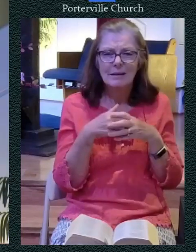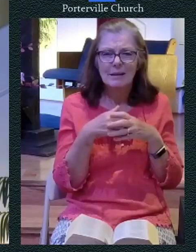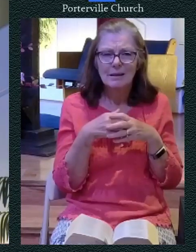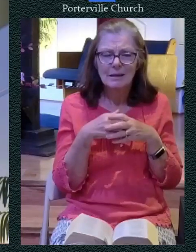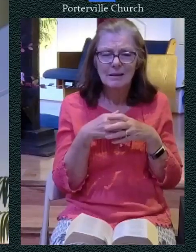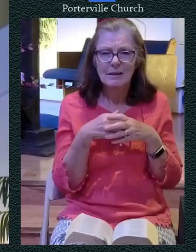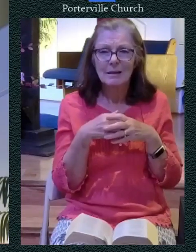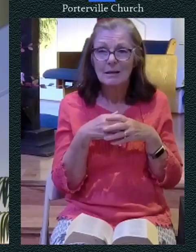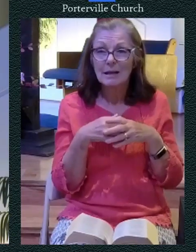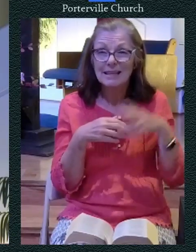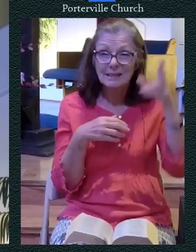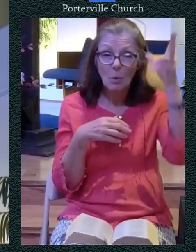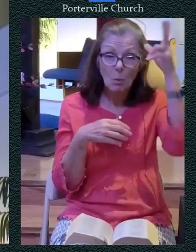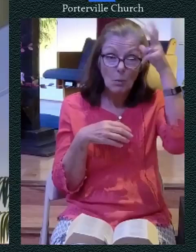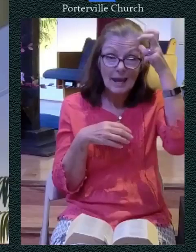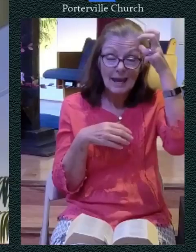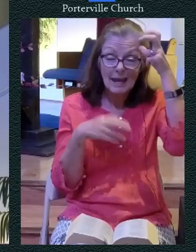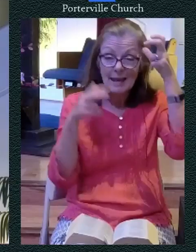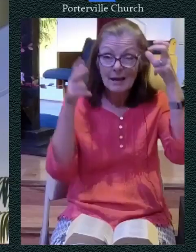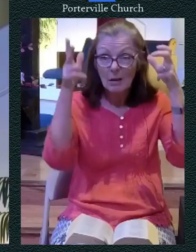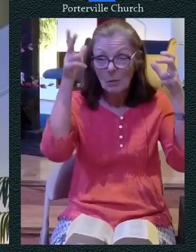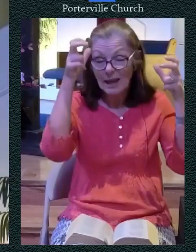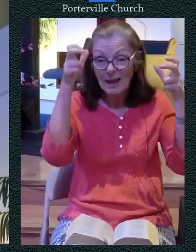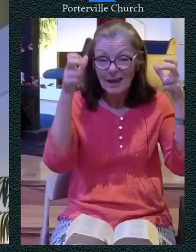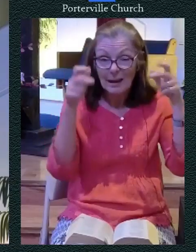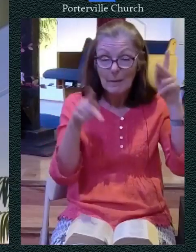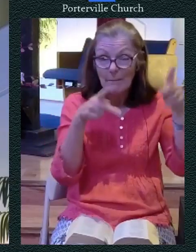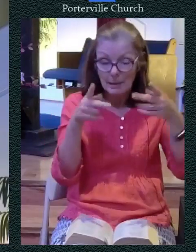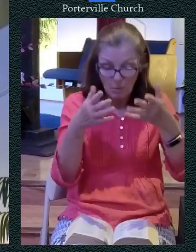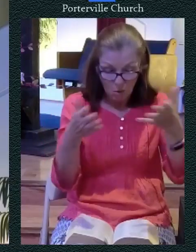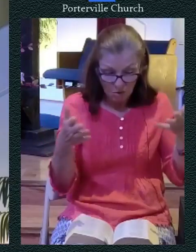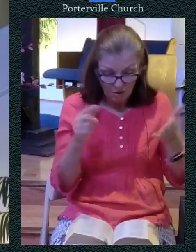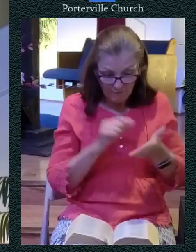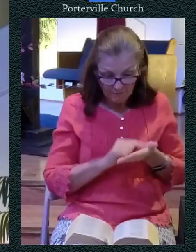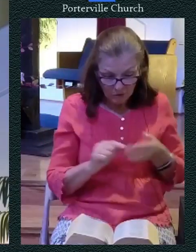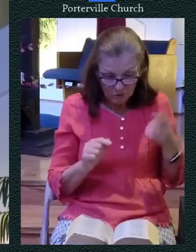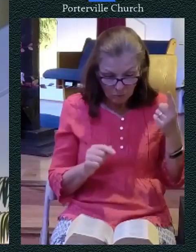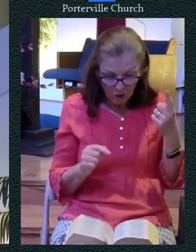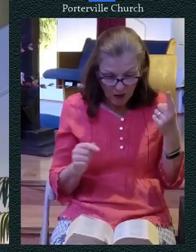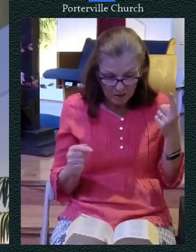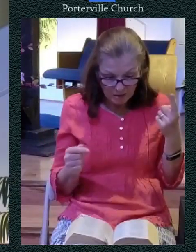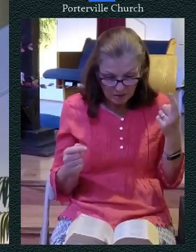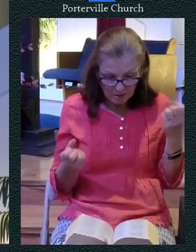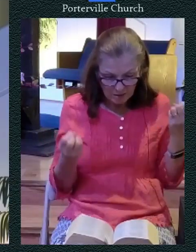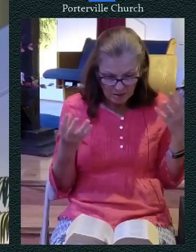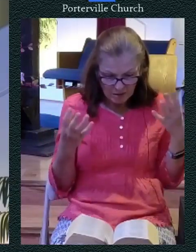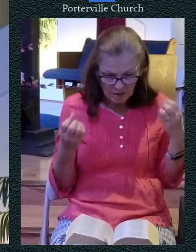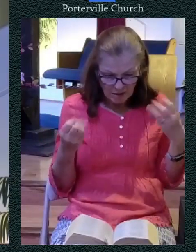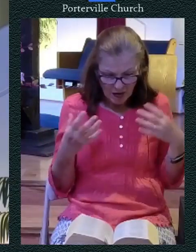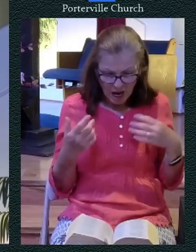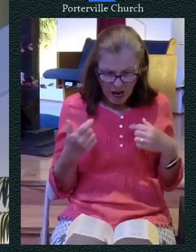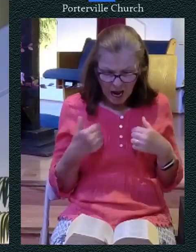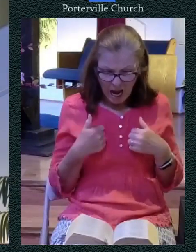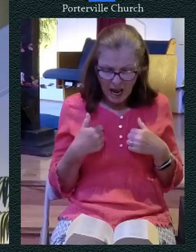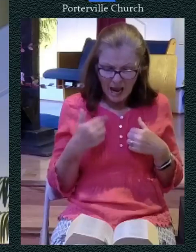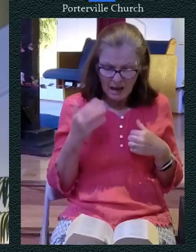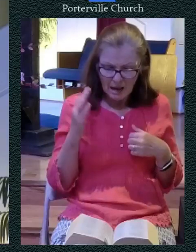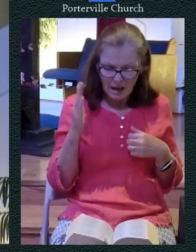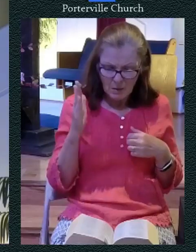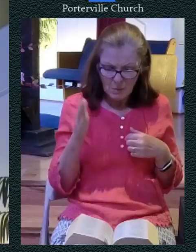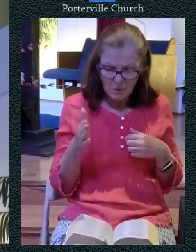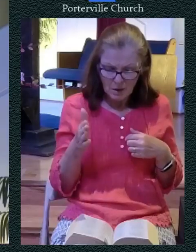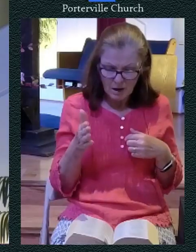wicked. You see that there in the end of verse 1. He's saying, I'm going to kind